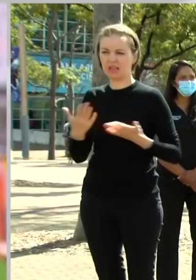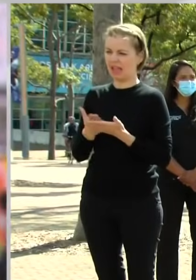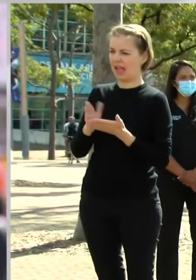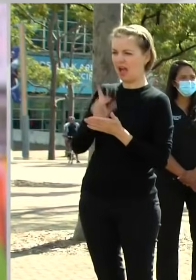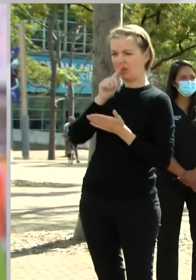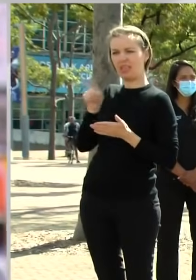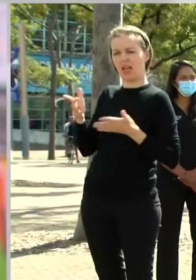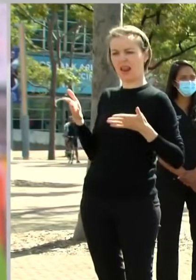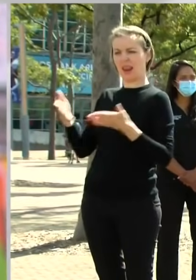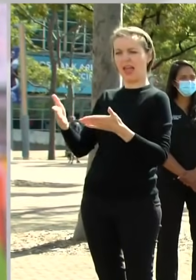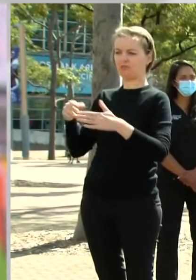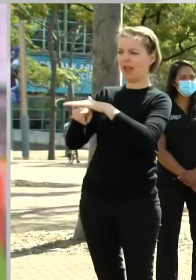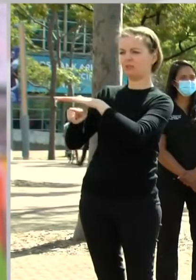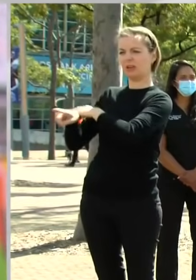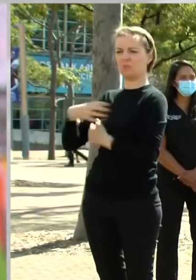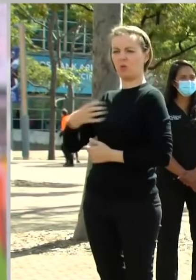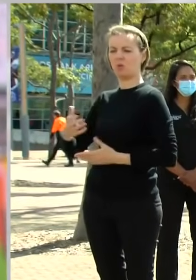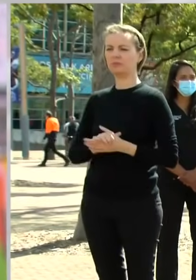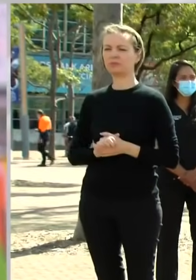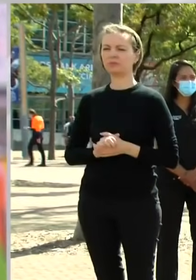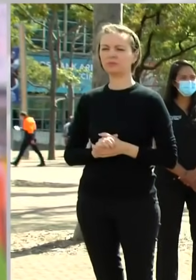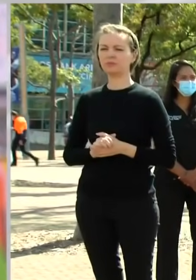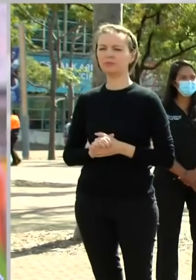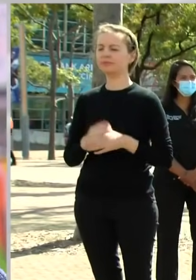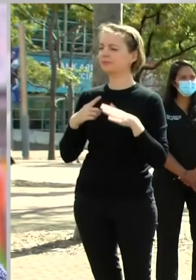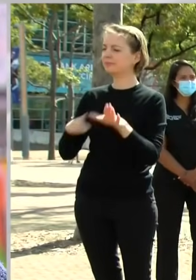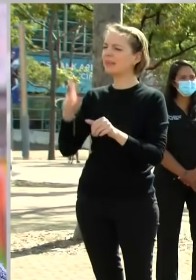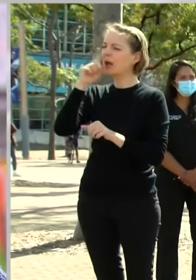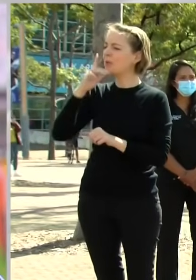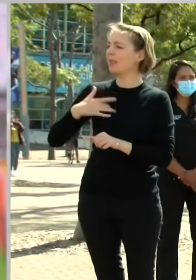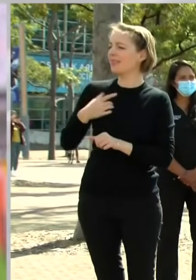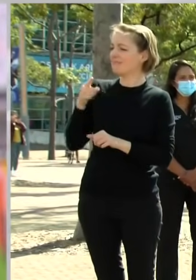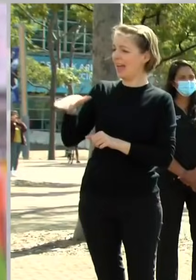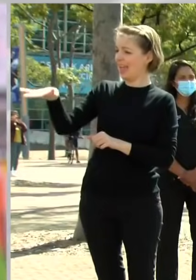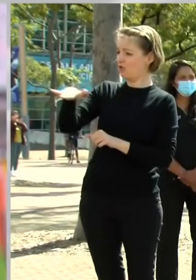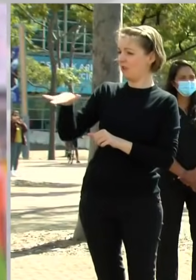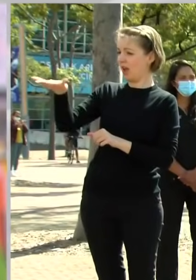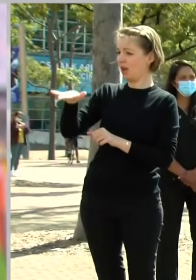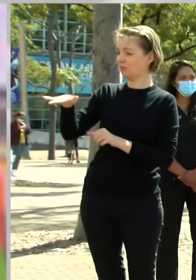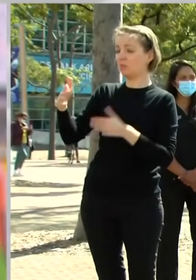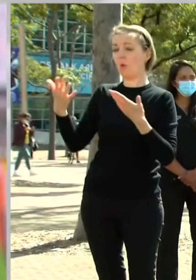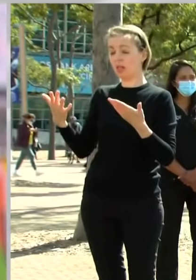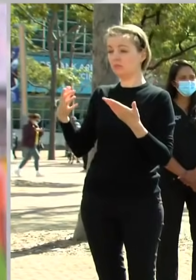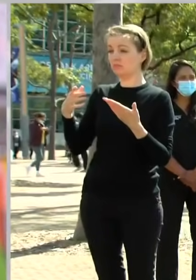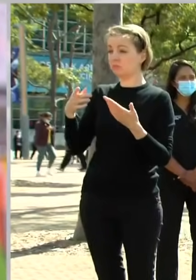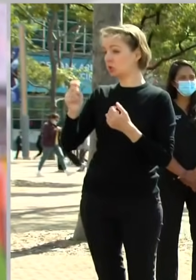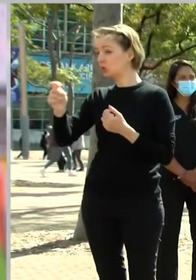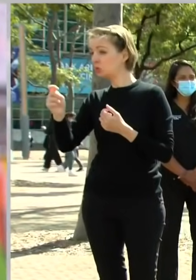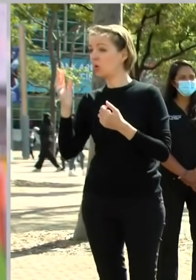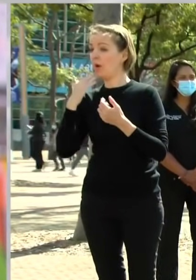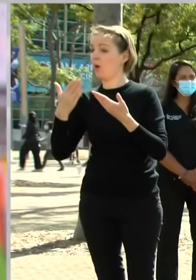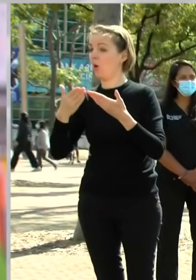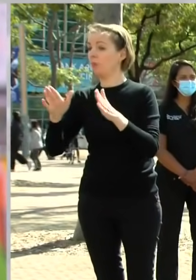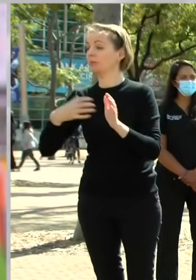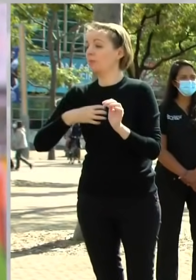be vaccinated. That's their choice, but they won't be able to participate in the activities vaccinated people will. And as we